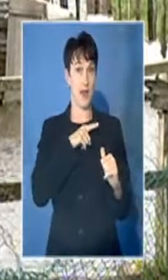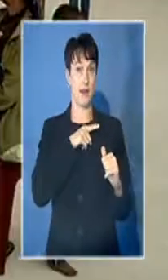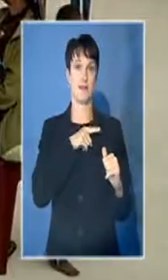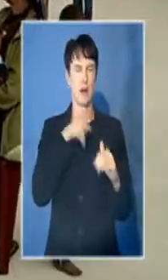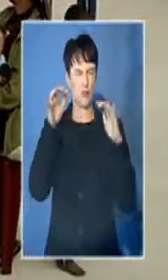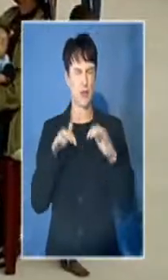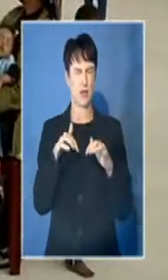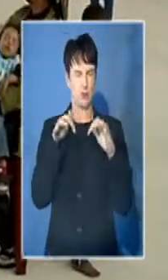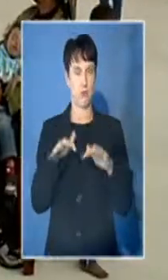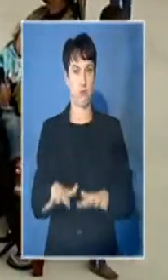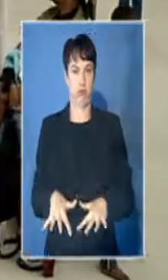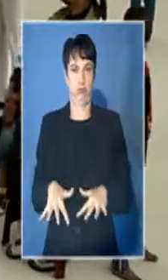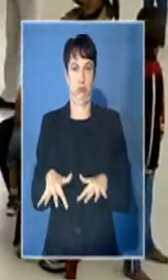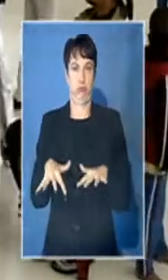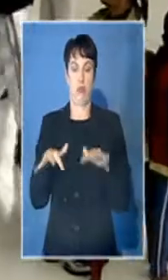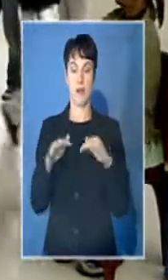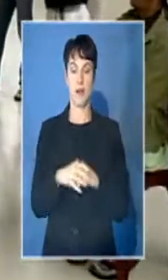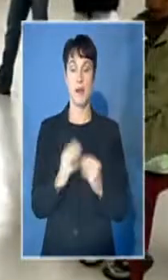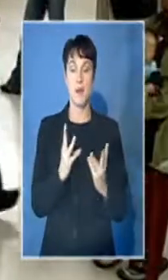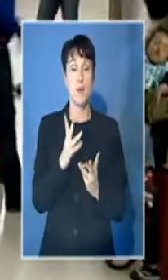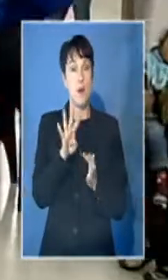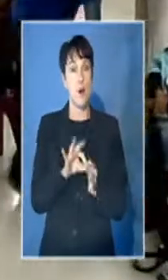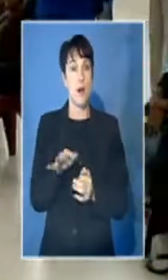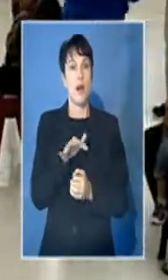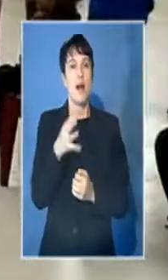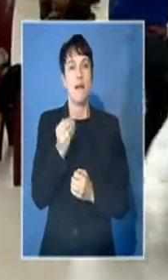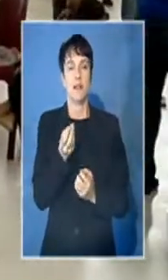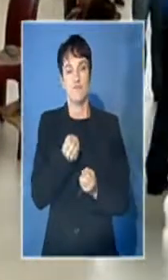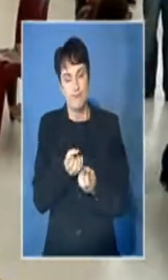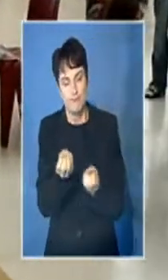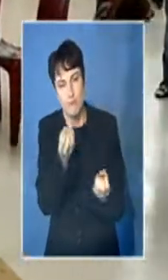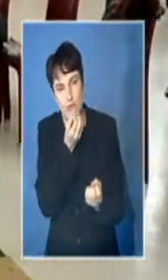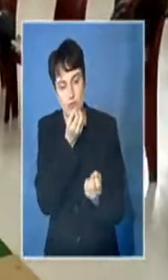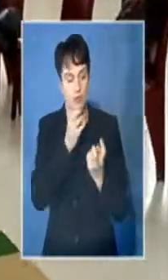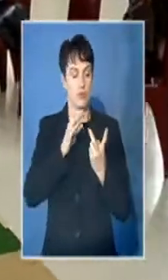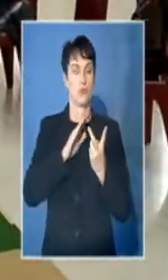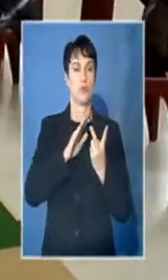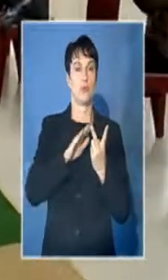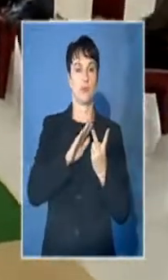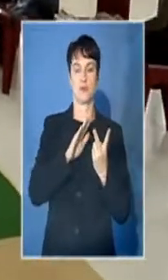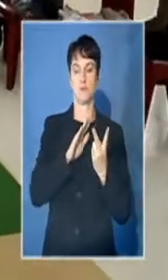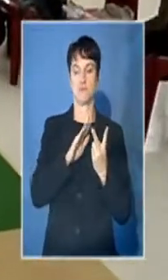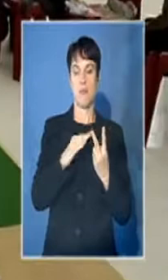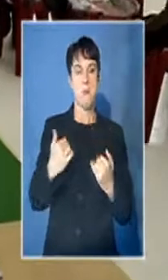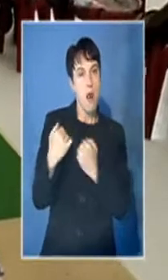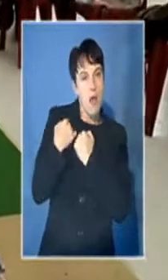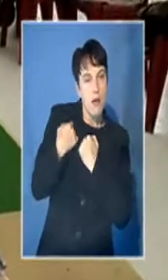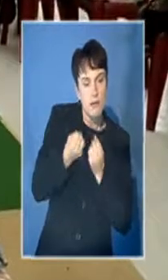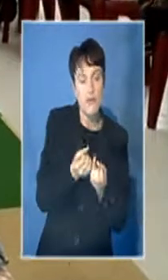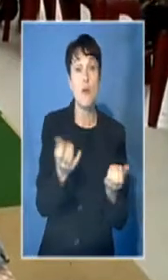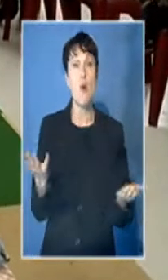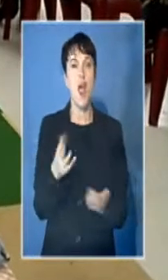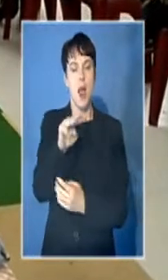rains. Residents are currently receiving assistance in the form of food and blankets at Macassar Civic Centre.